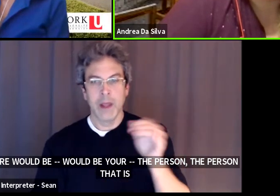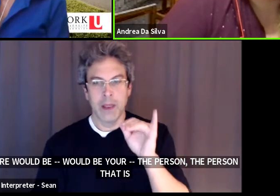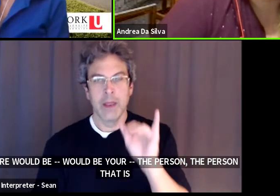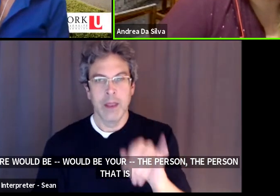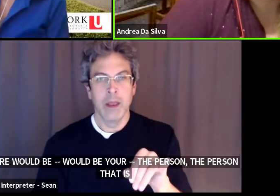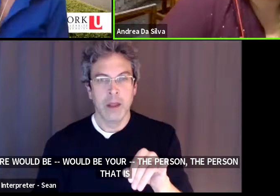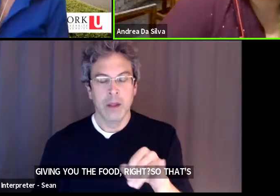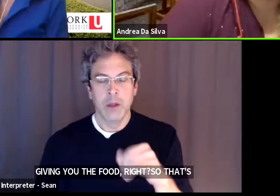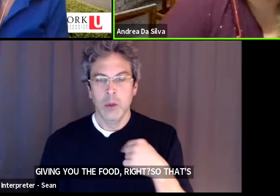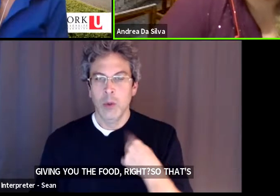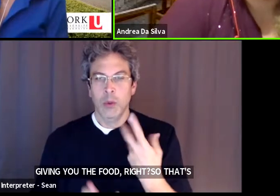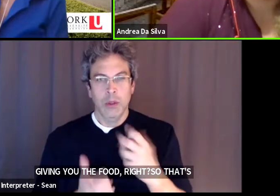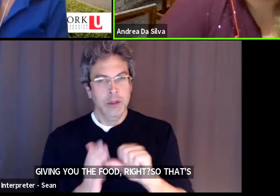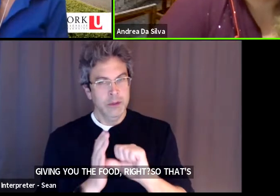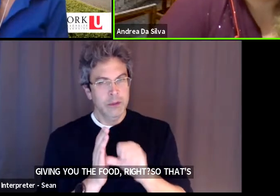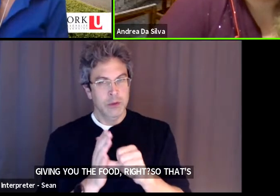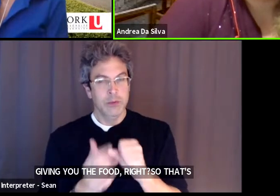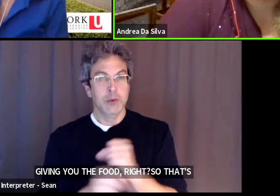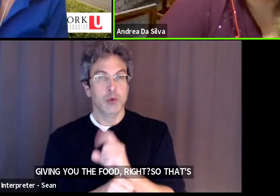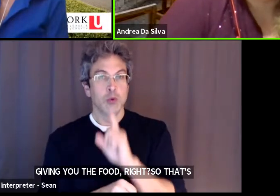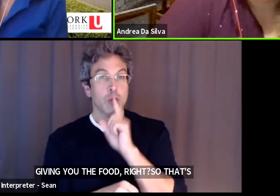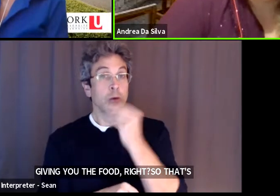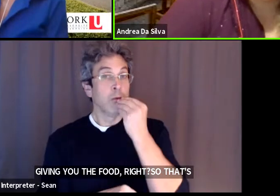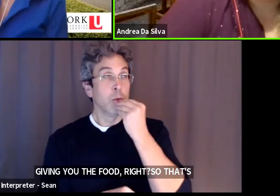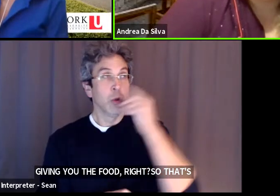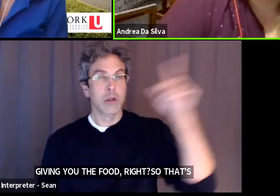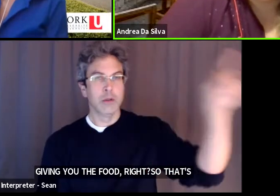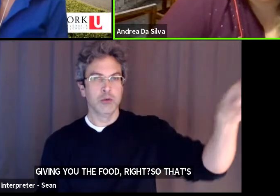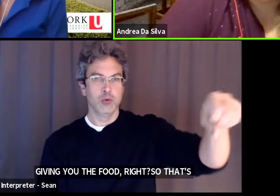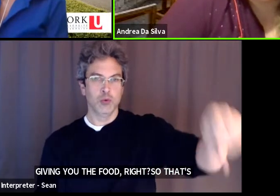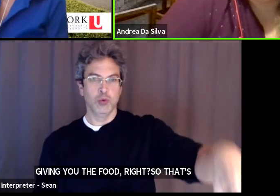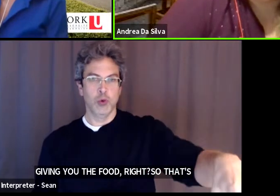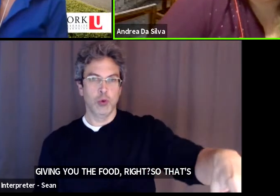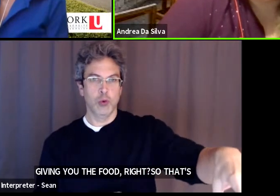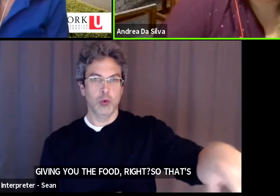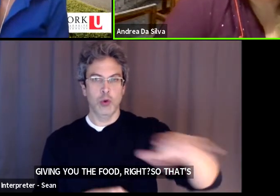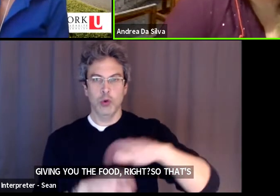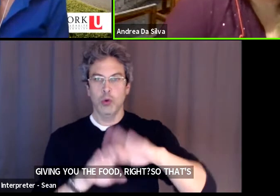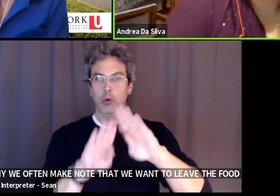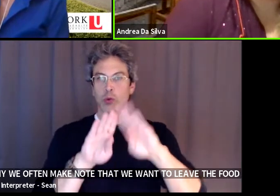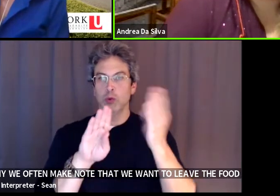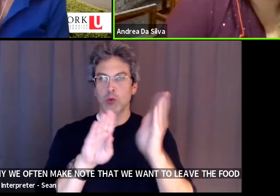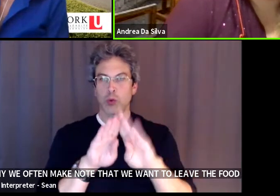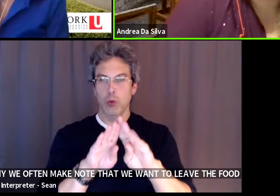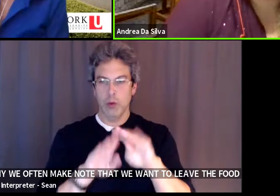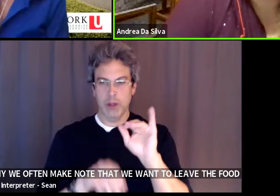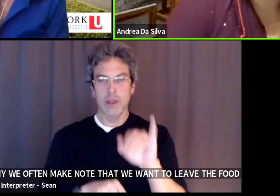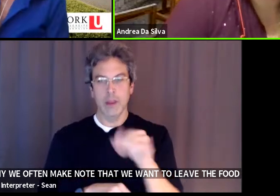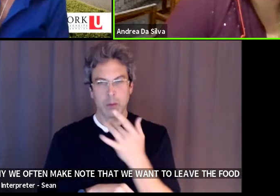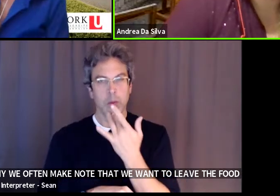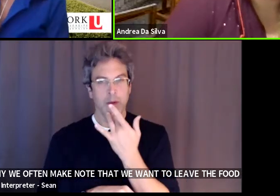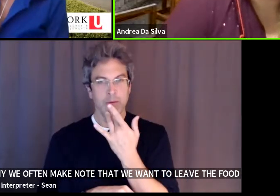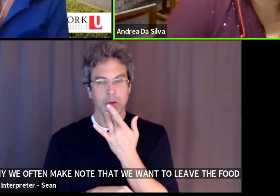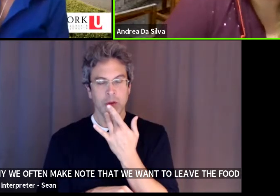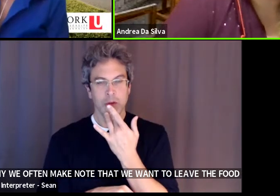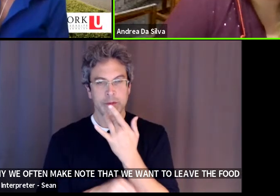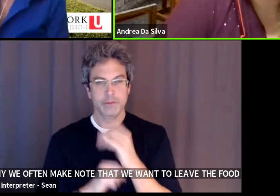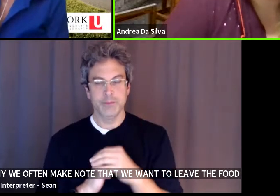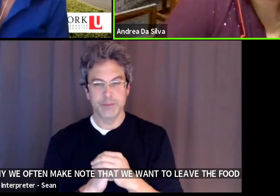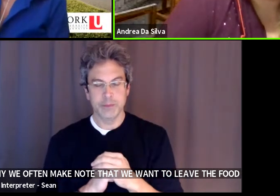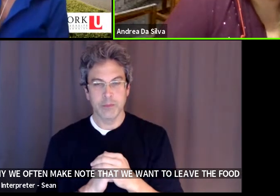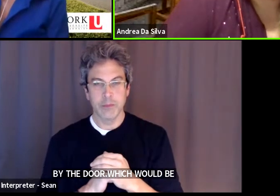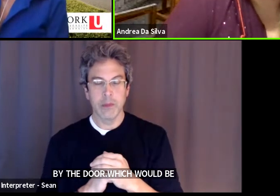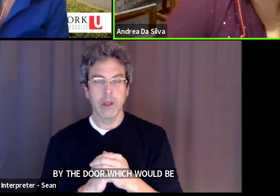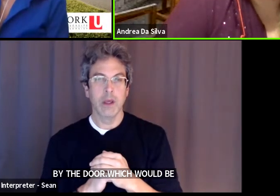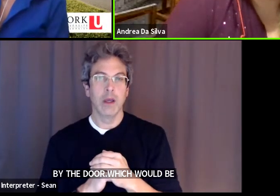a note that we want to leave the food by the door, which would be preferred. The food itself and the